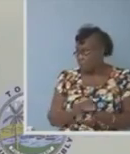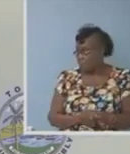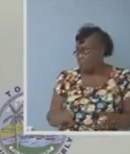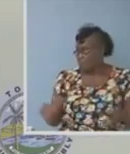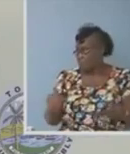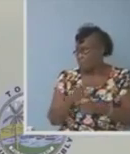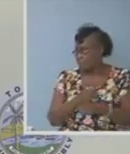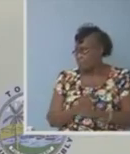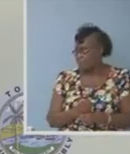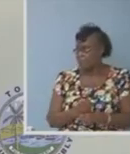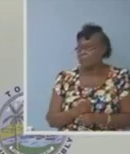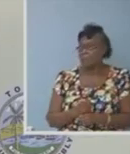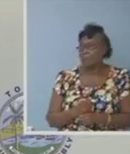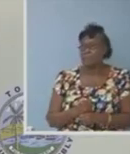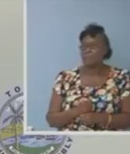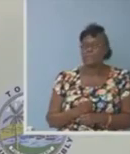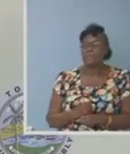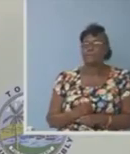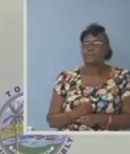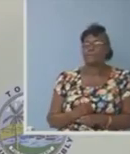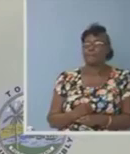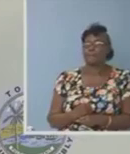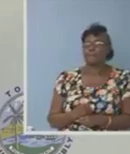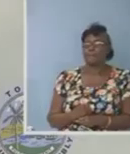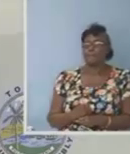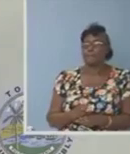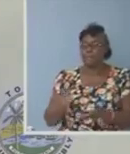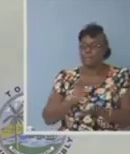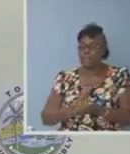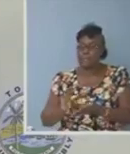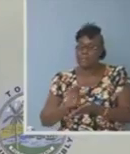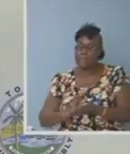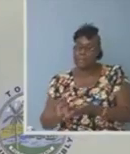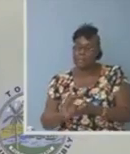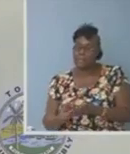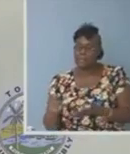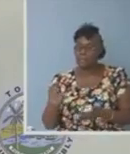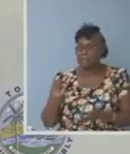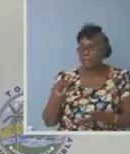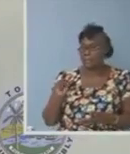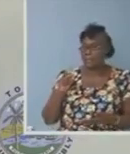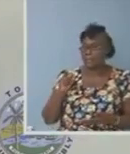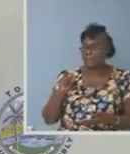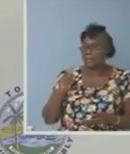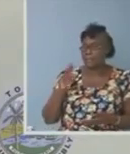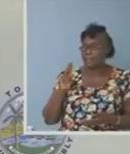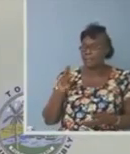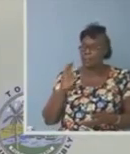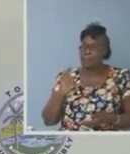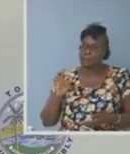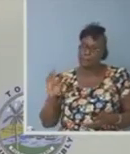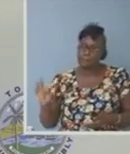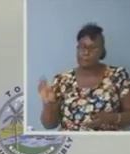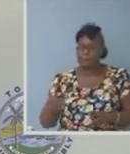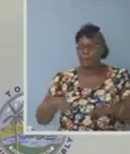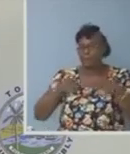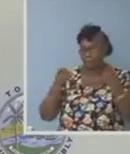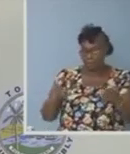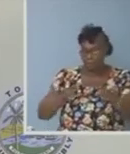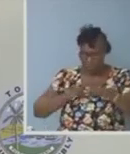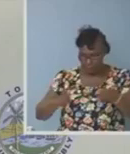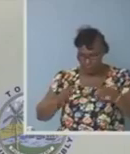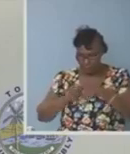received those additional supplies, and they are currently being distributed at our various